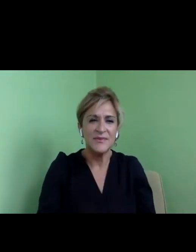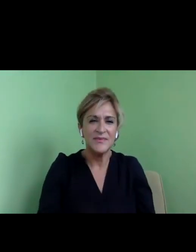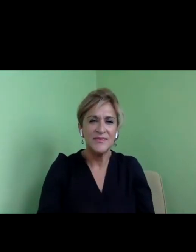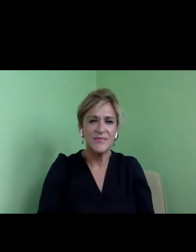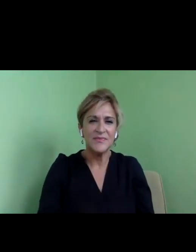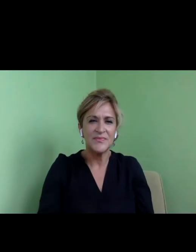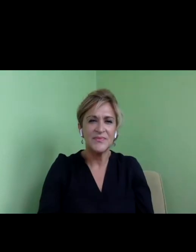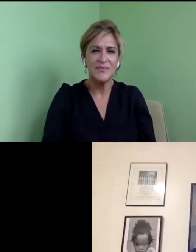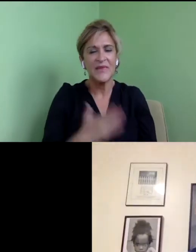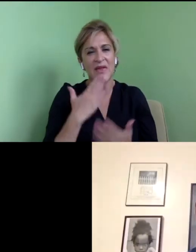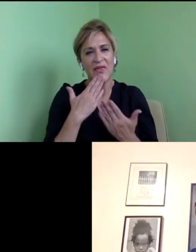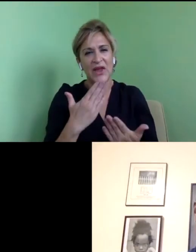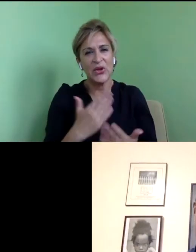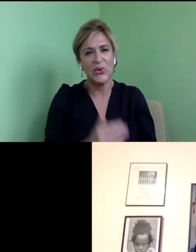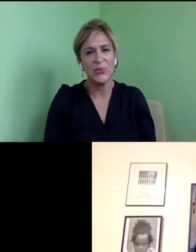Thank you.